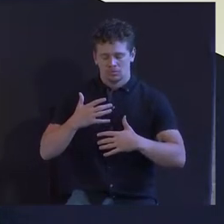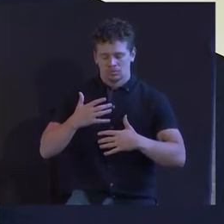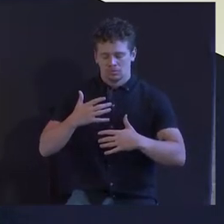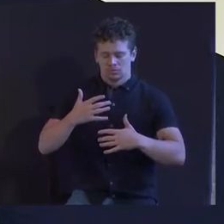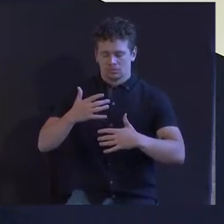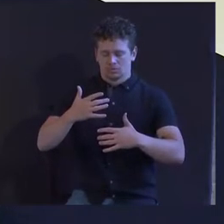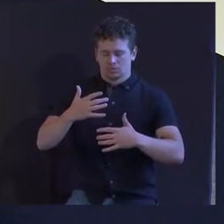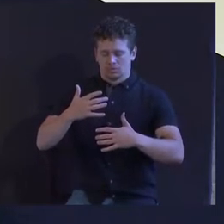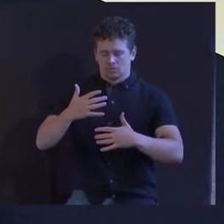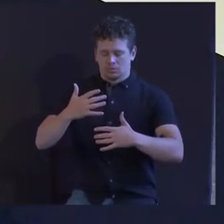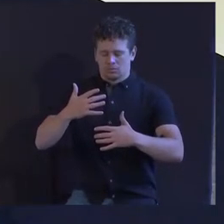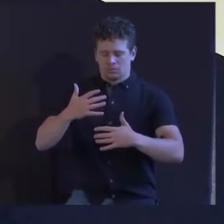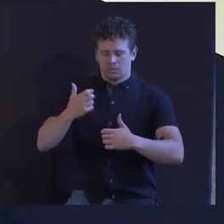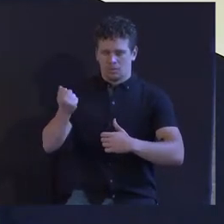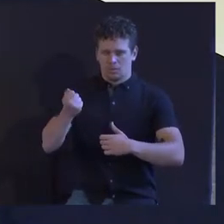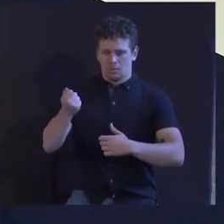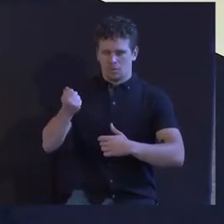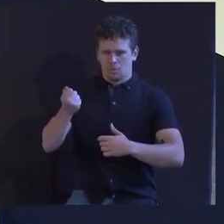and a pause,